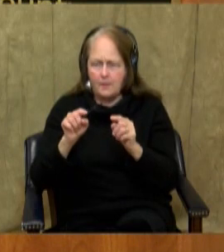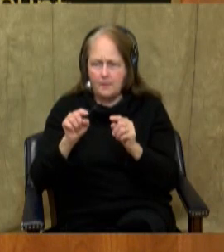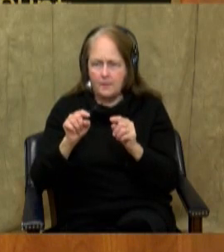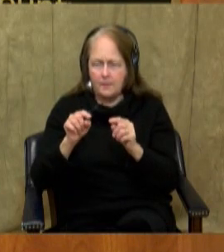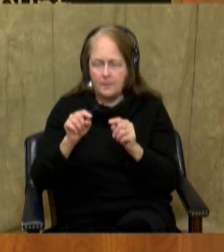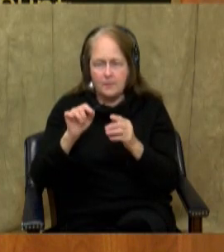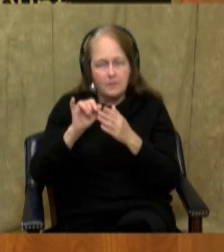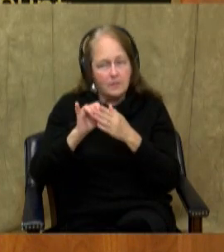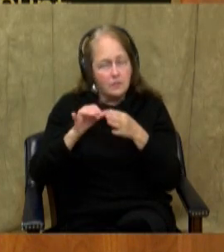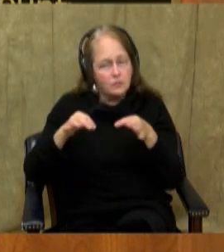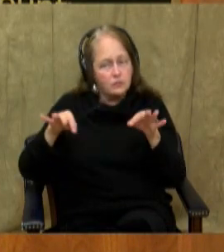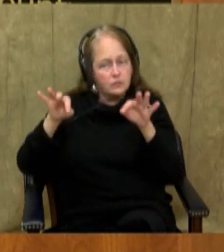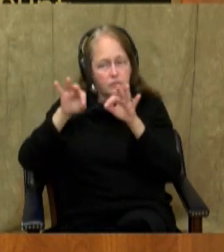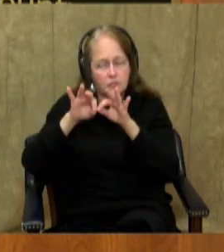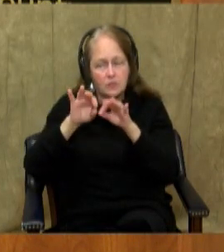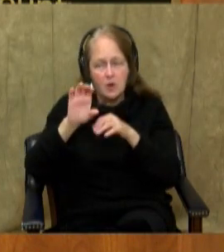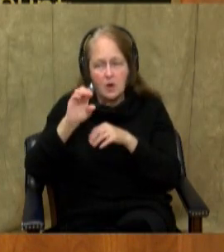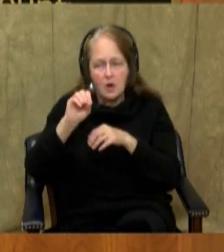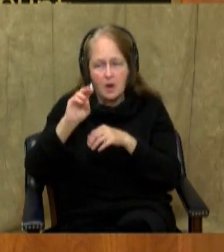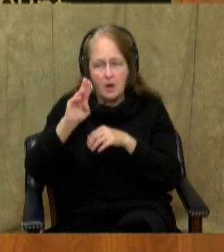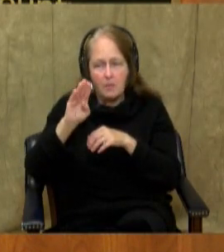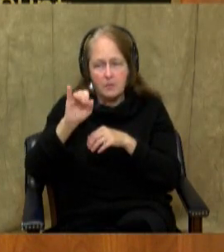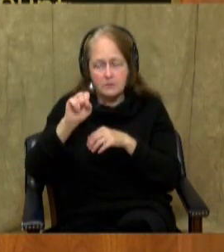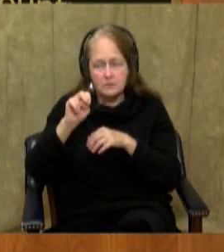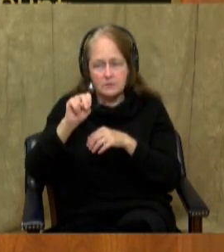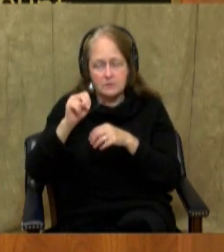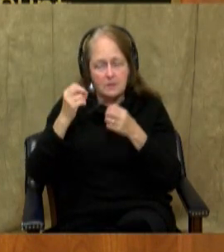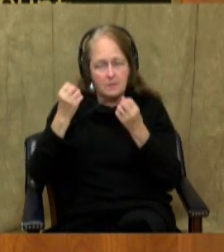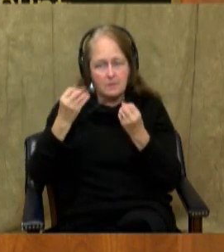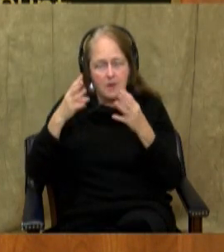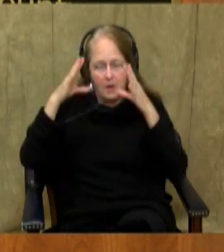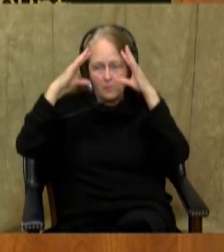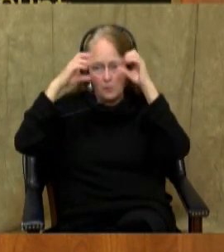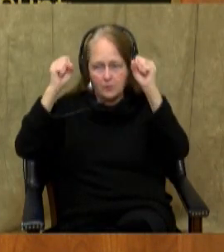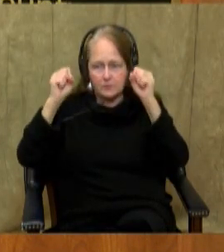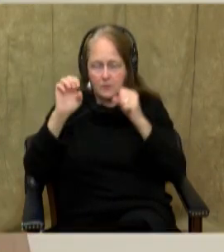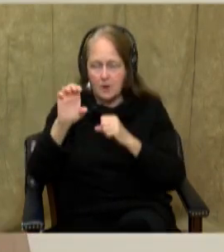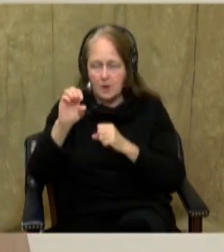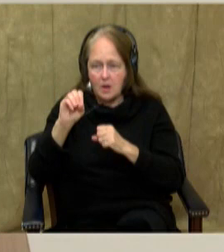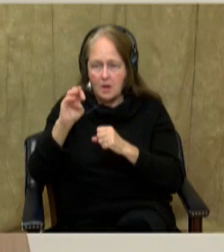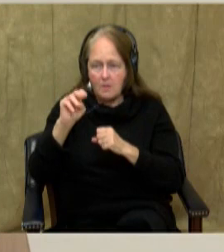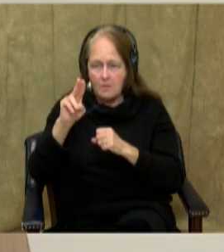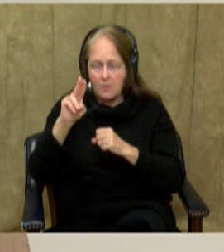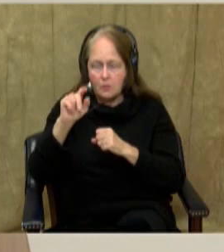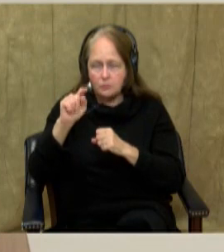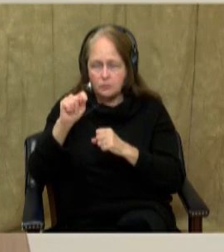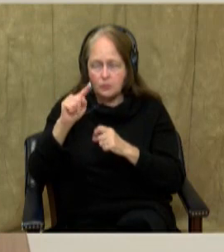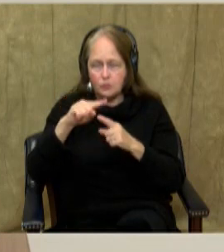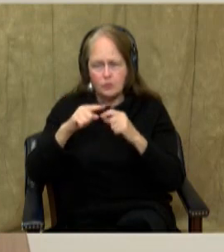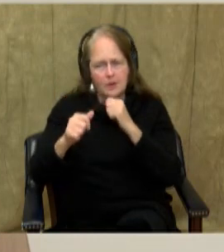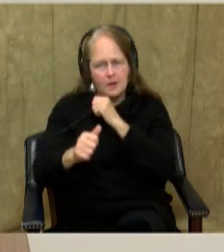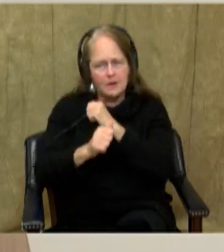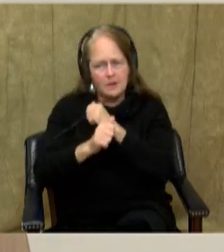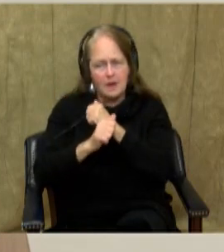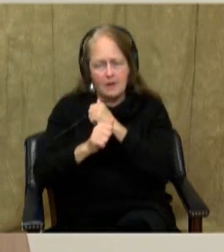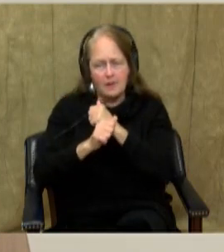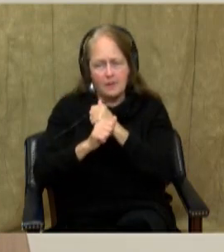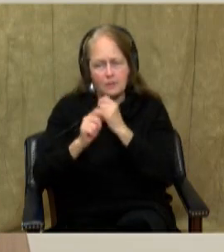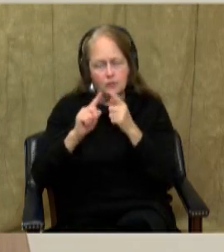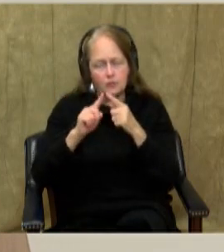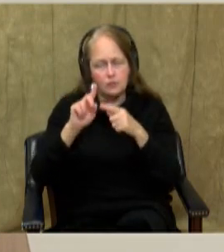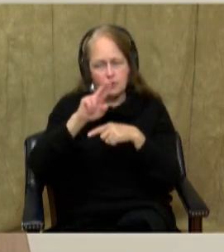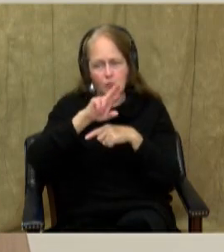The main reason is because that many presidents felt like communism was a threat to the security of the